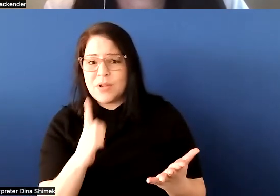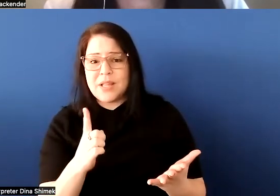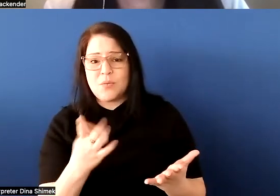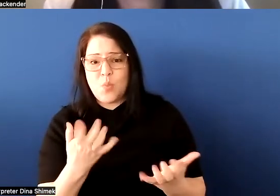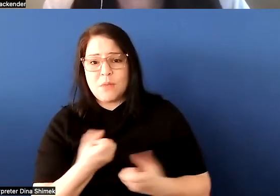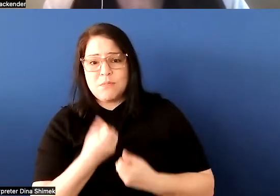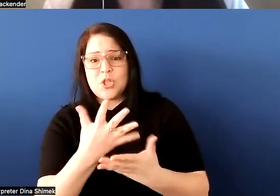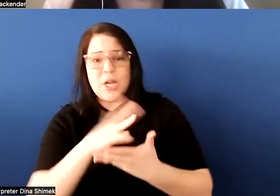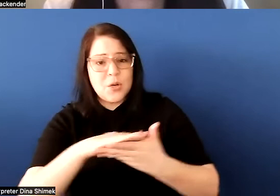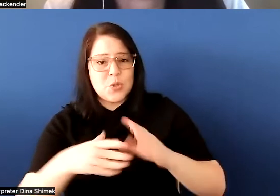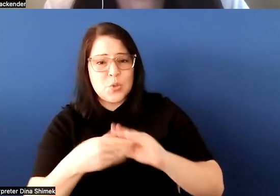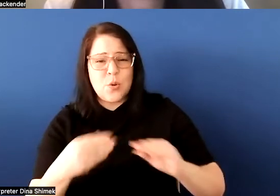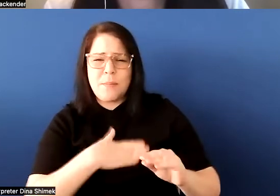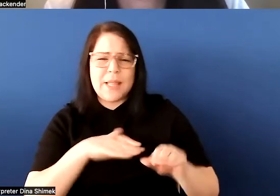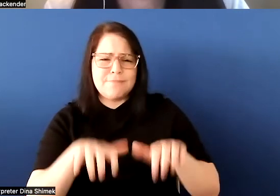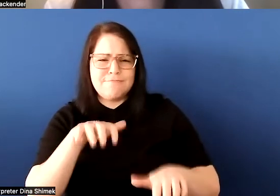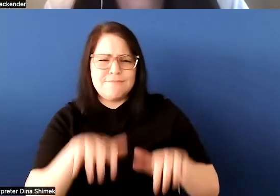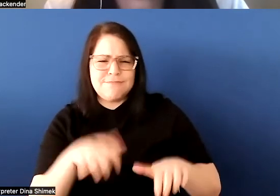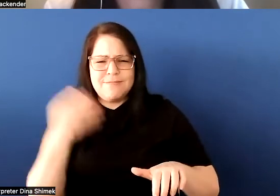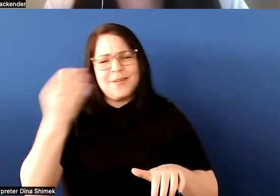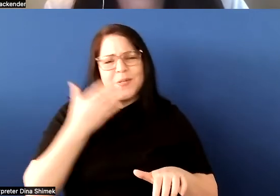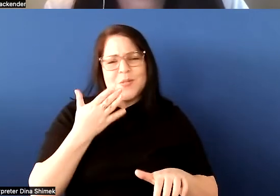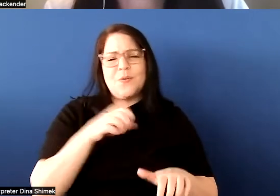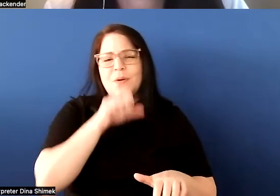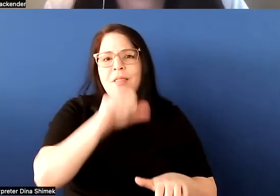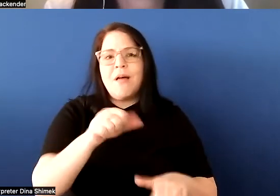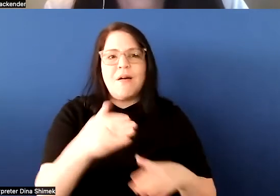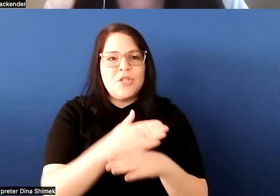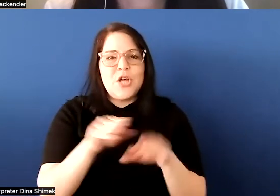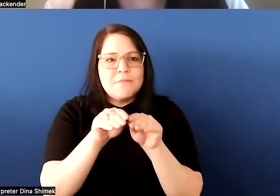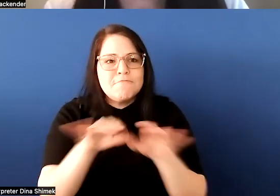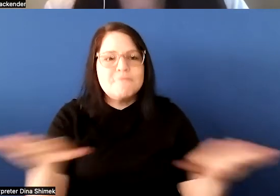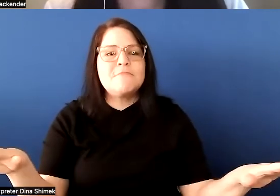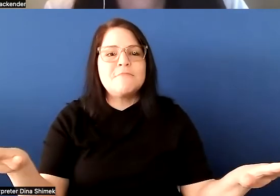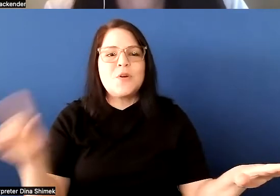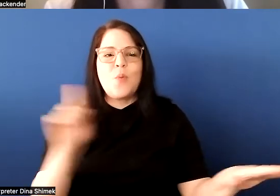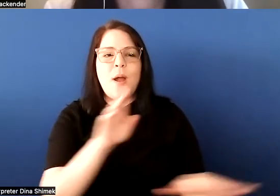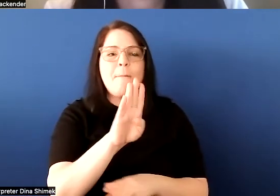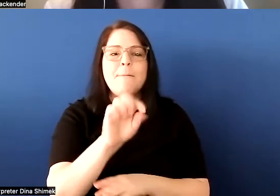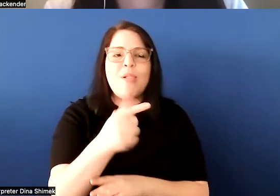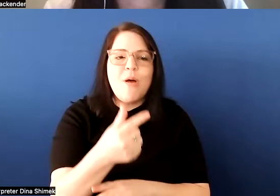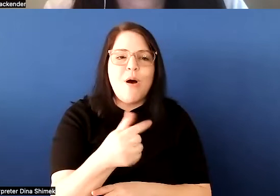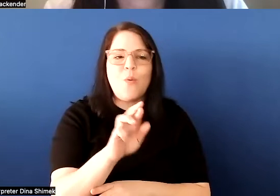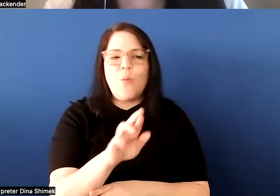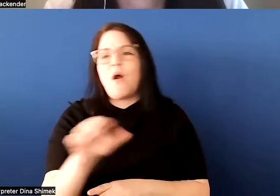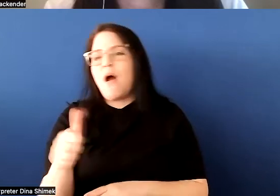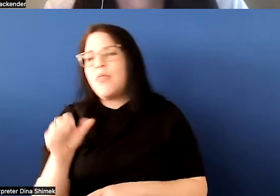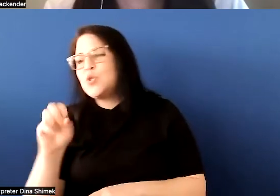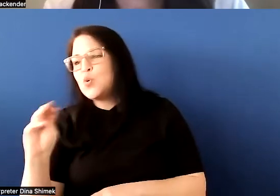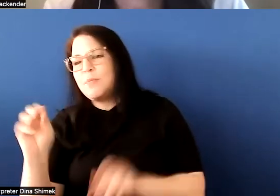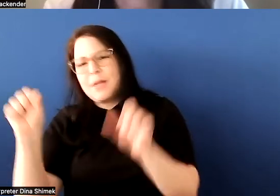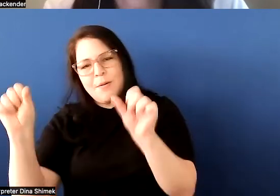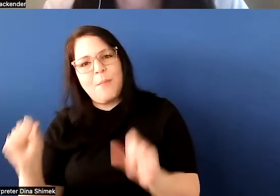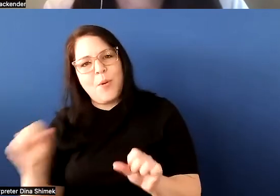United account, drop us a line. We want to hear that. We love sharing that on our blog or on our organic social media channels.